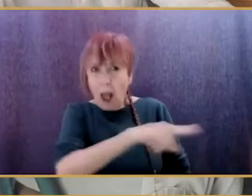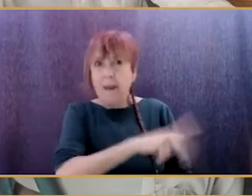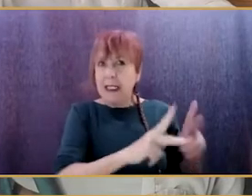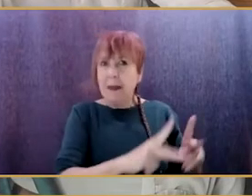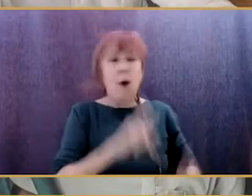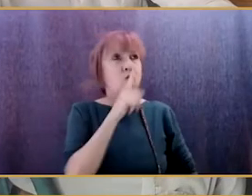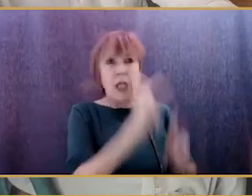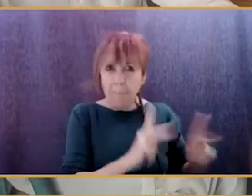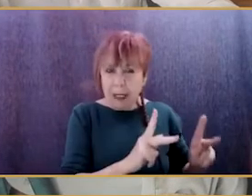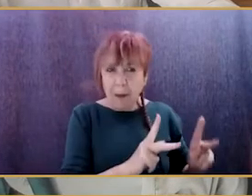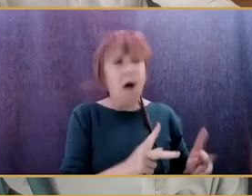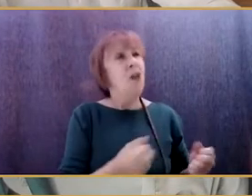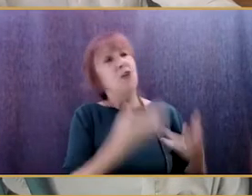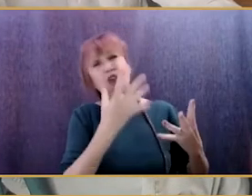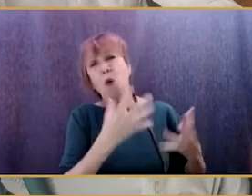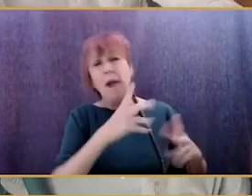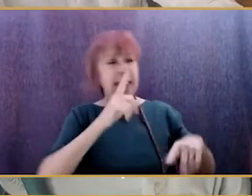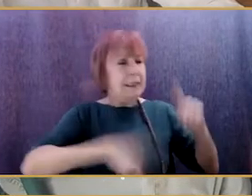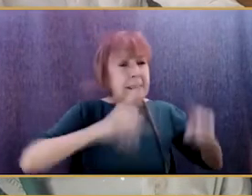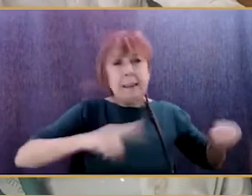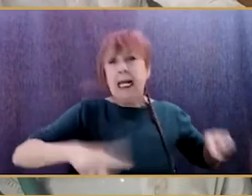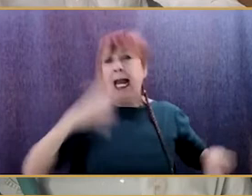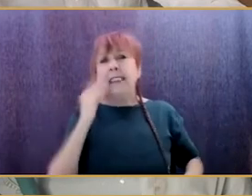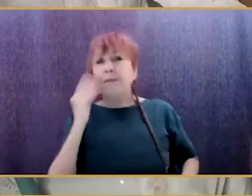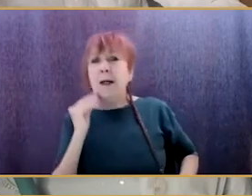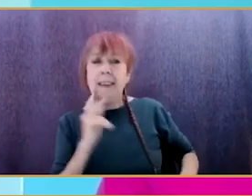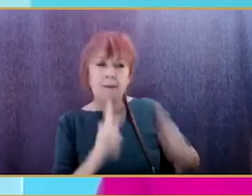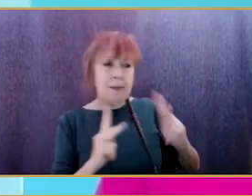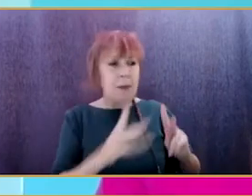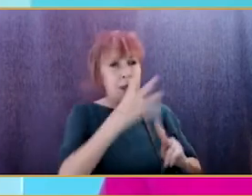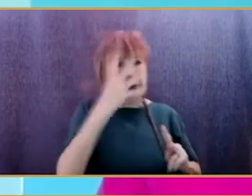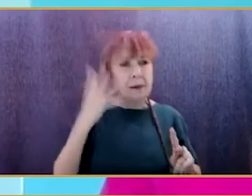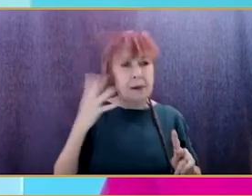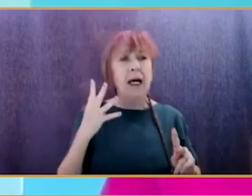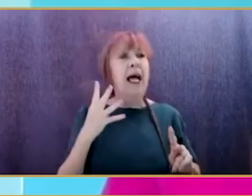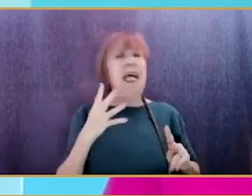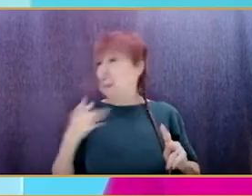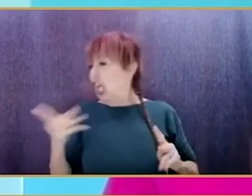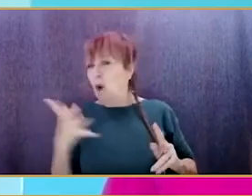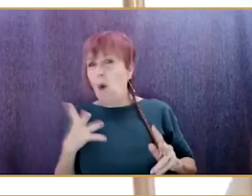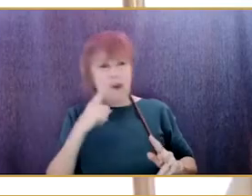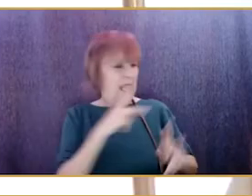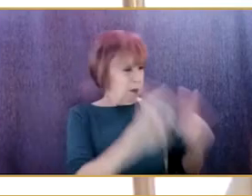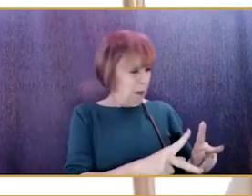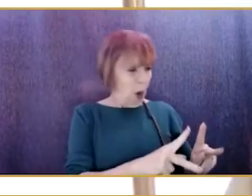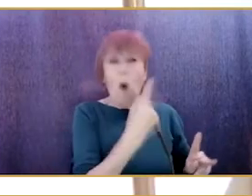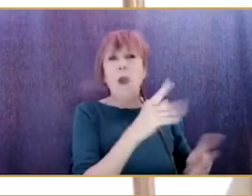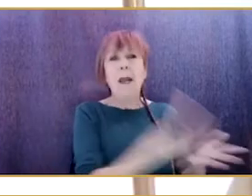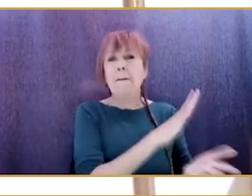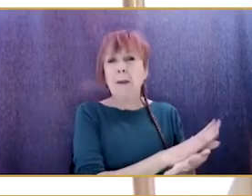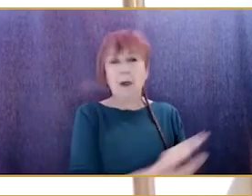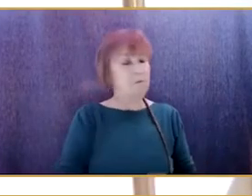ways in which migrants and experiences of people who are in migration are reduced down to pieces of paper She began